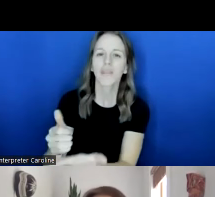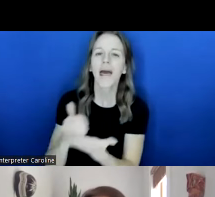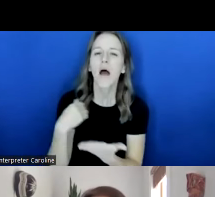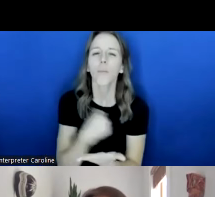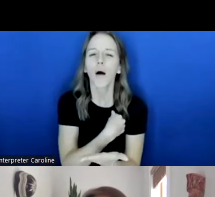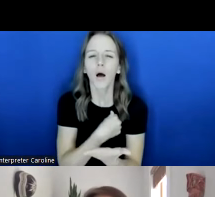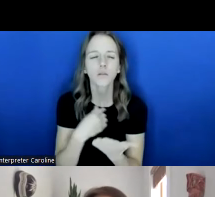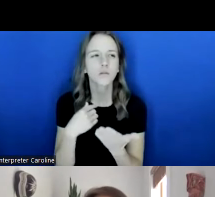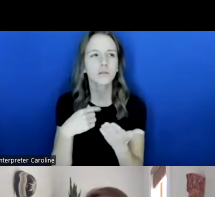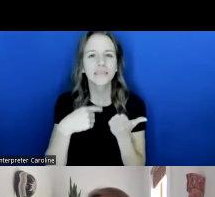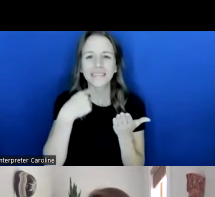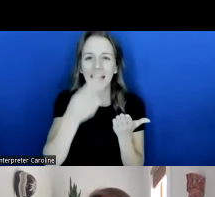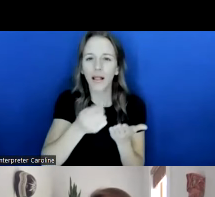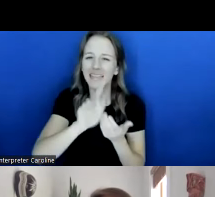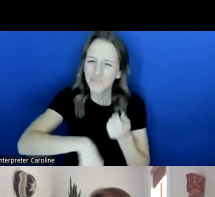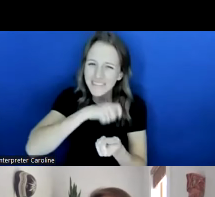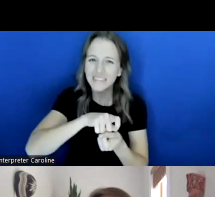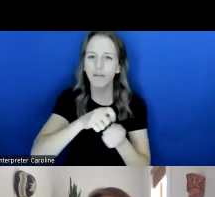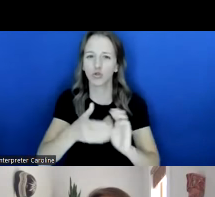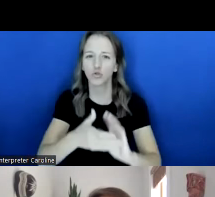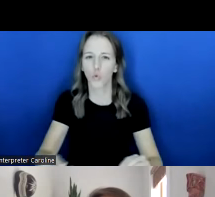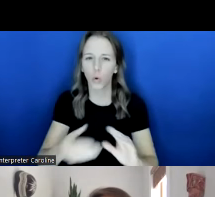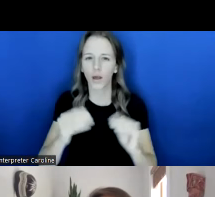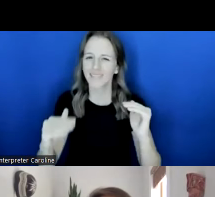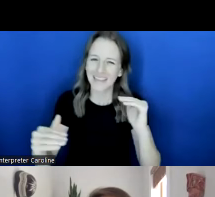inequitable experiences of populations